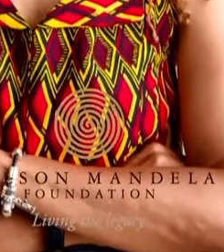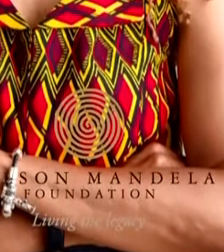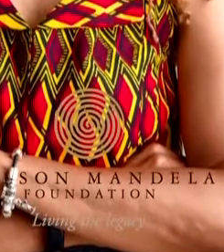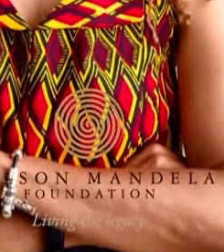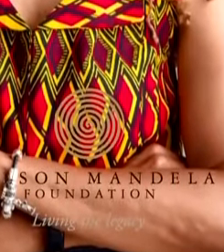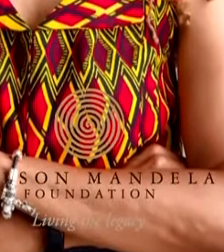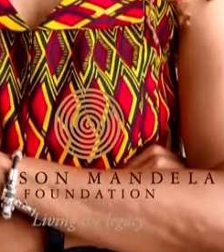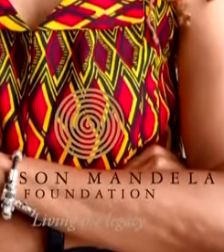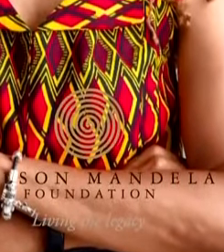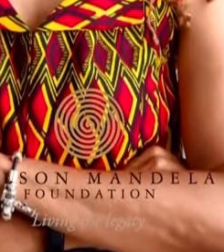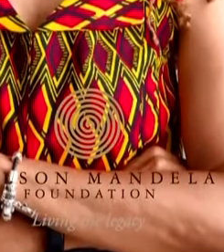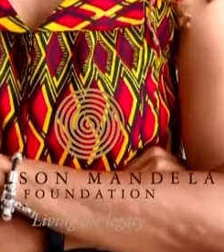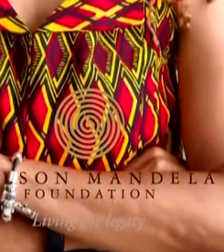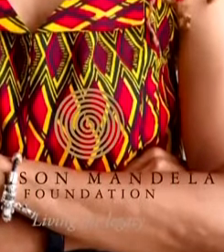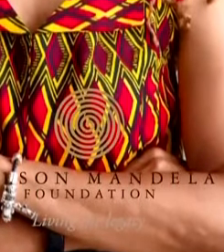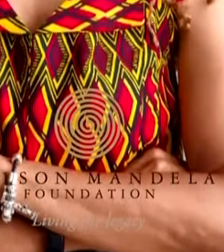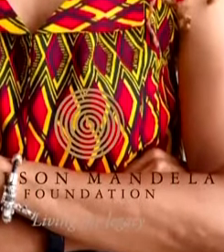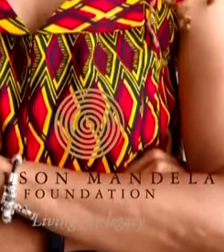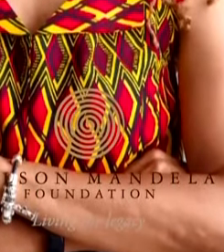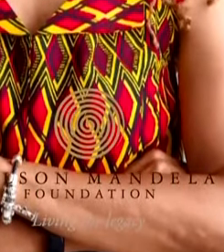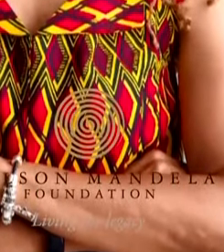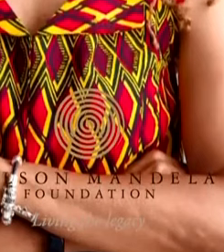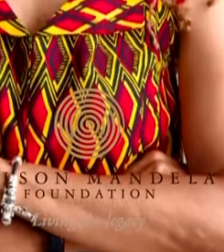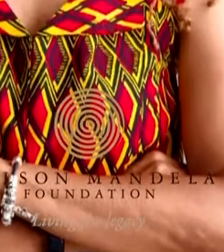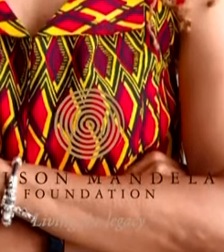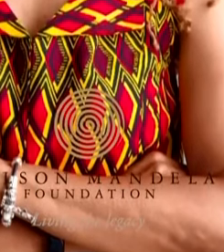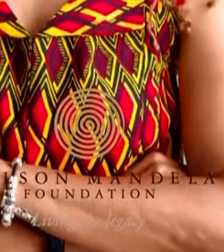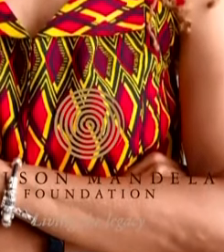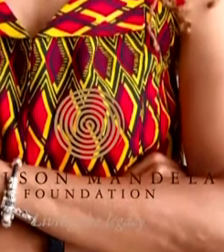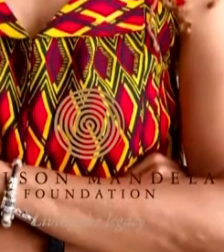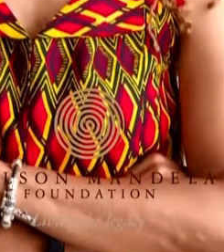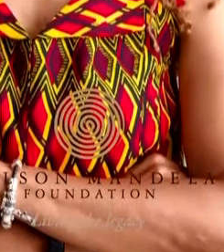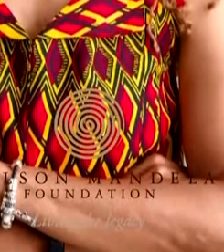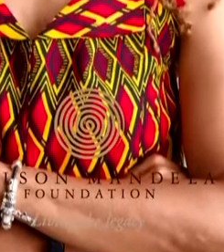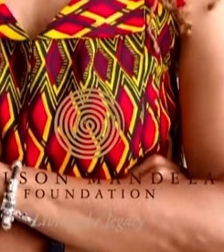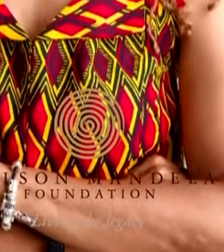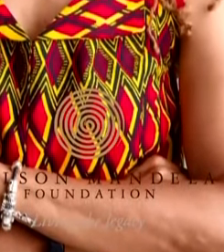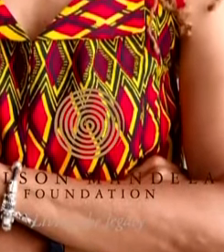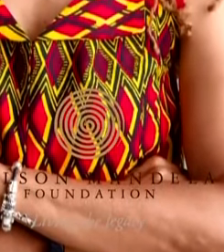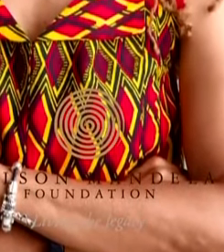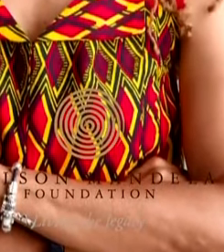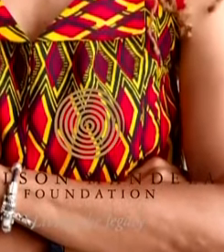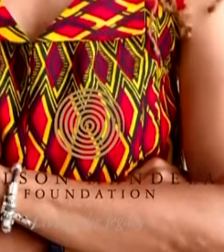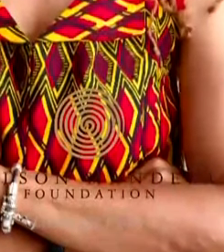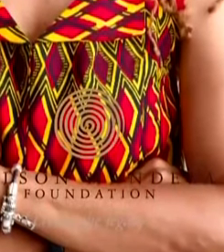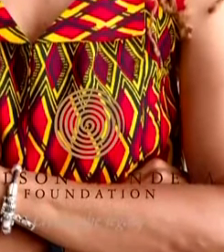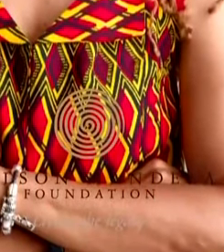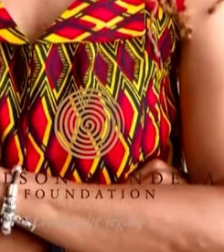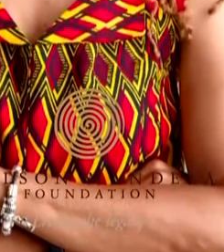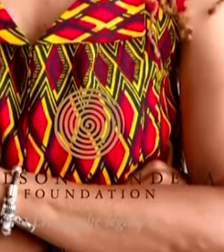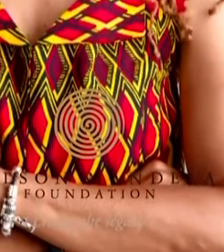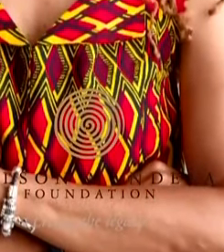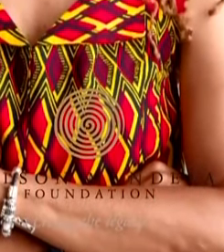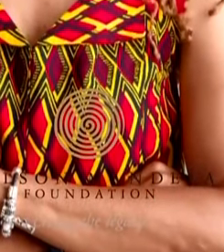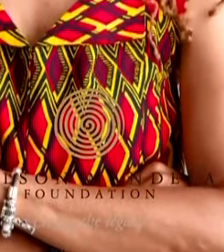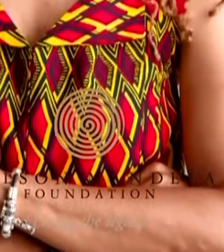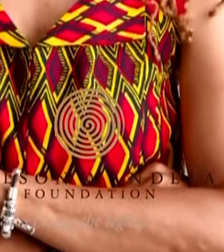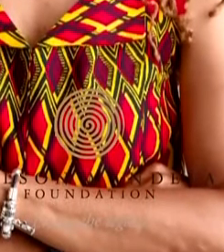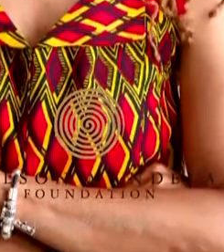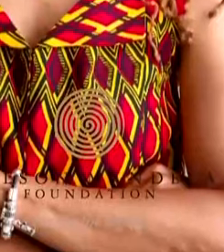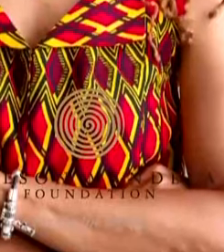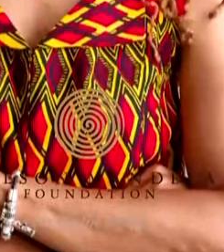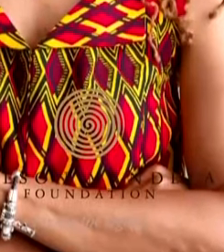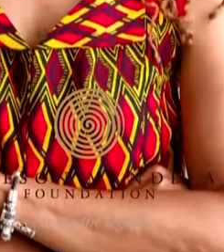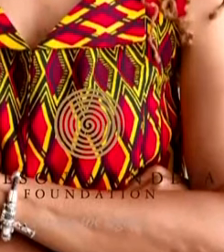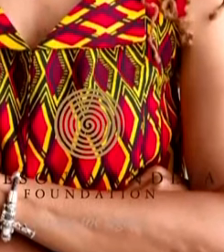A graduate of New York University School of Law, JD, and Dartmouth College, BA History, Ms. Brown is committed